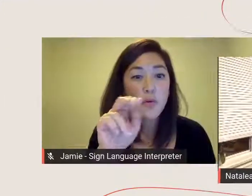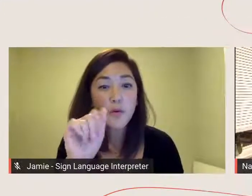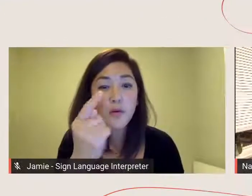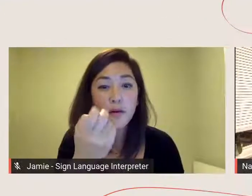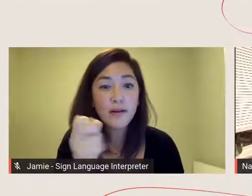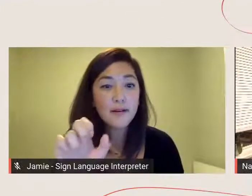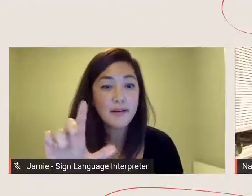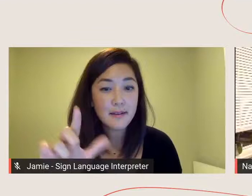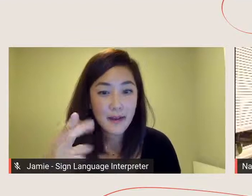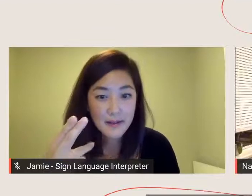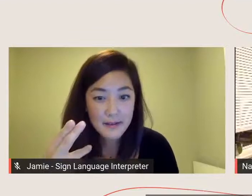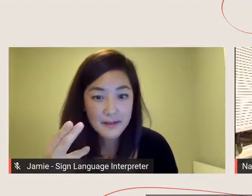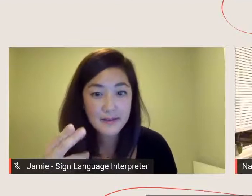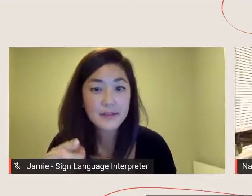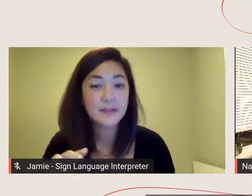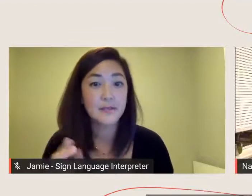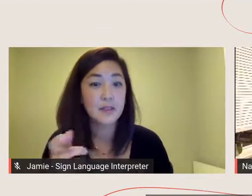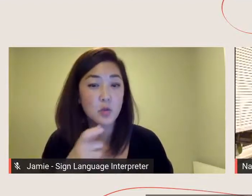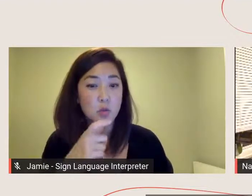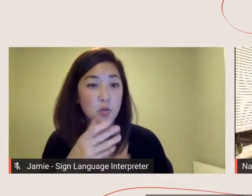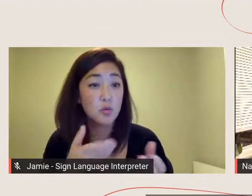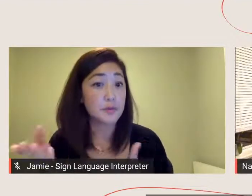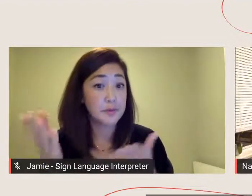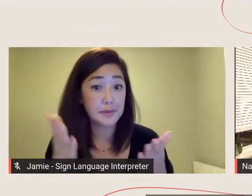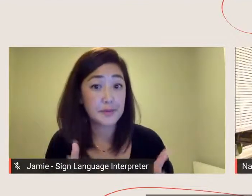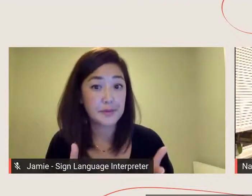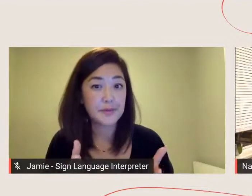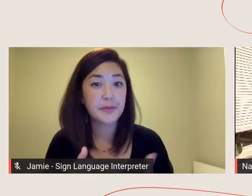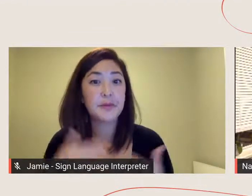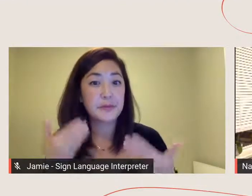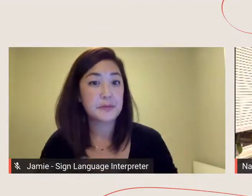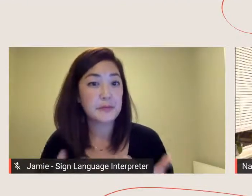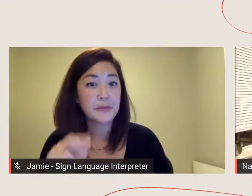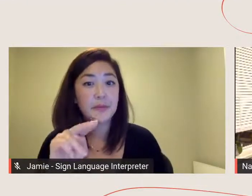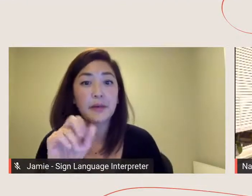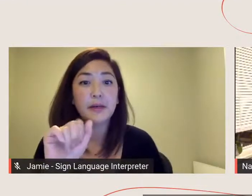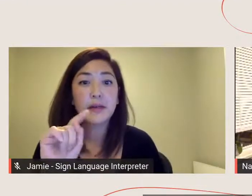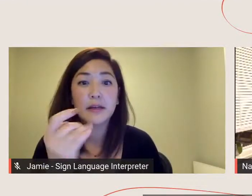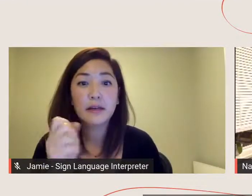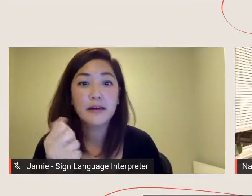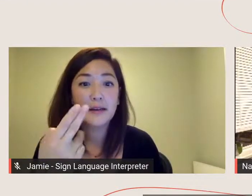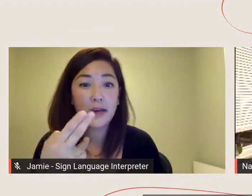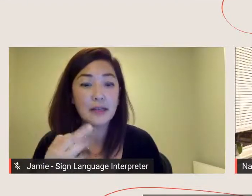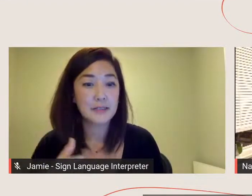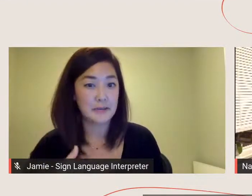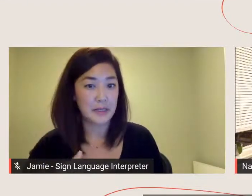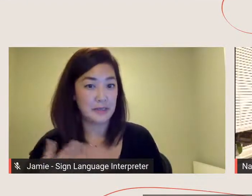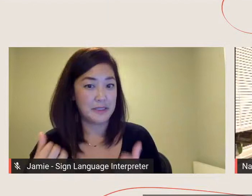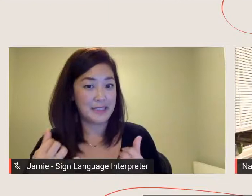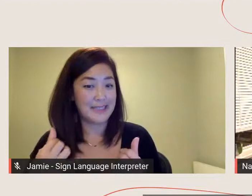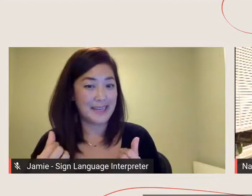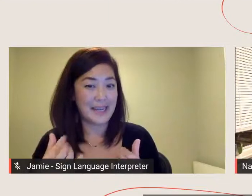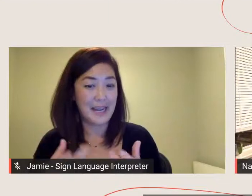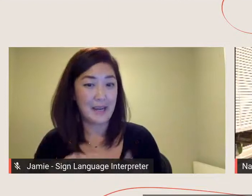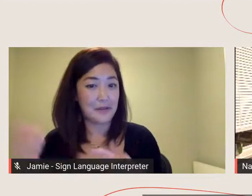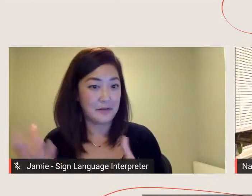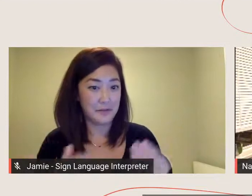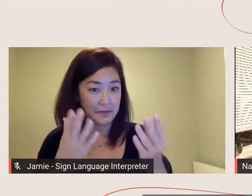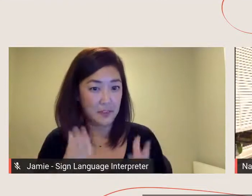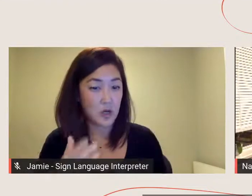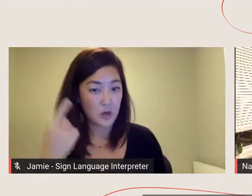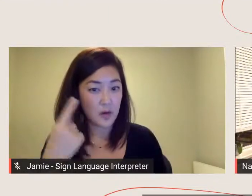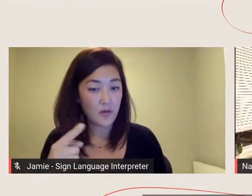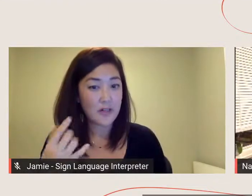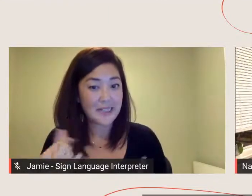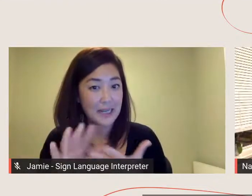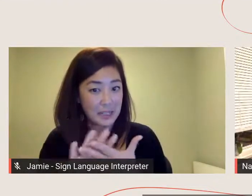Thanks, Aram. Good evening. My name is Natalia Hunter-Young, and I will be your moderator for tonight's post-screening panel discussion with the